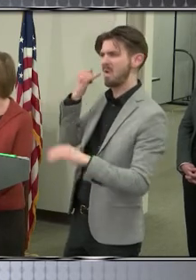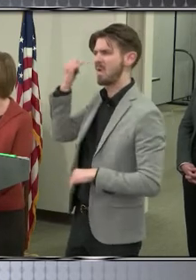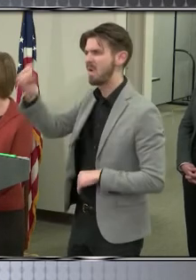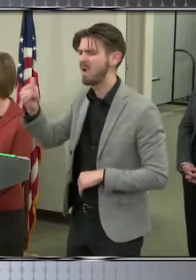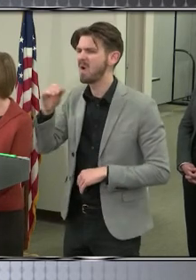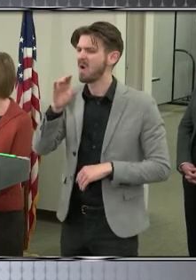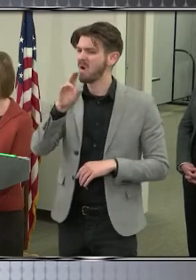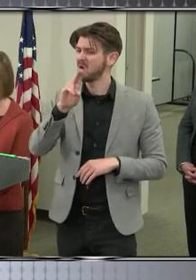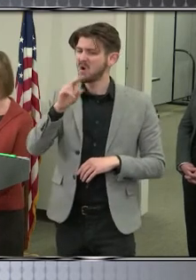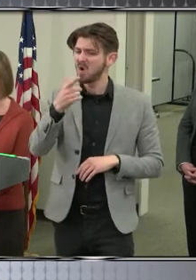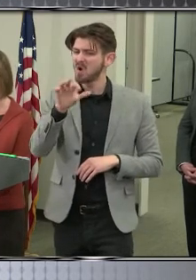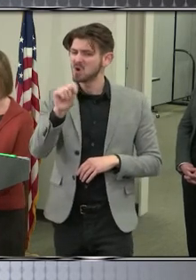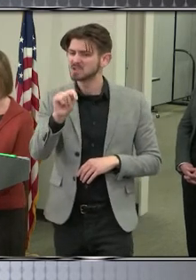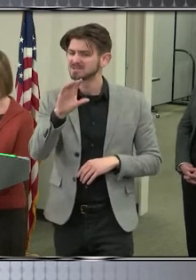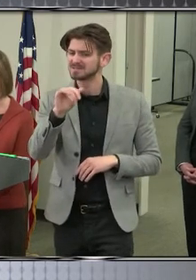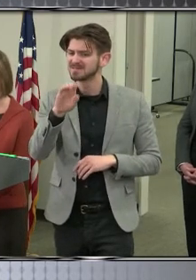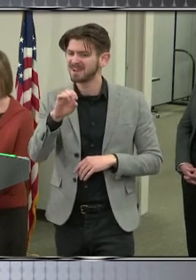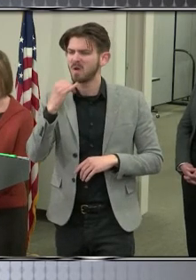or an emergency room.